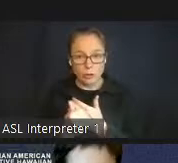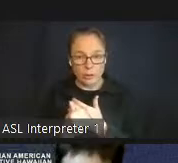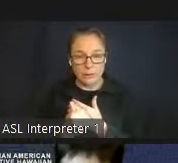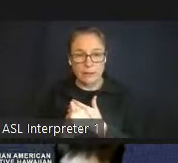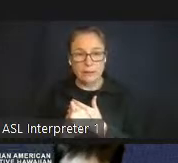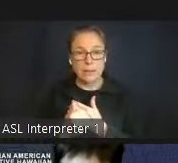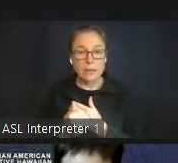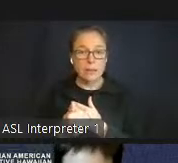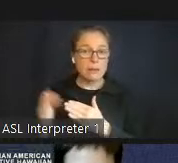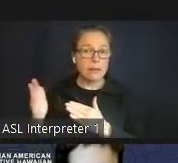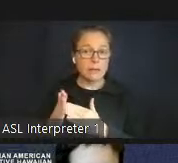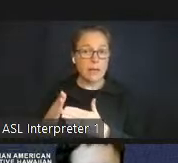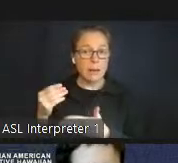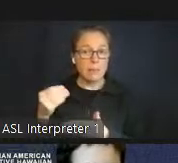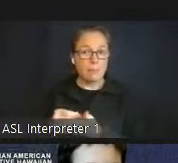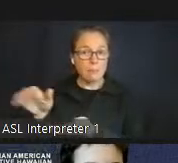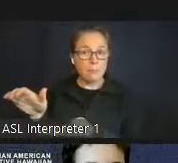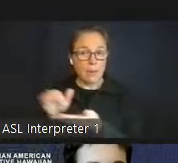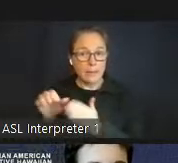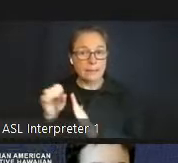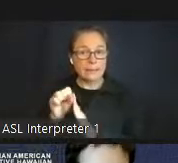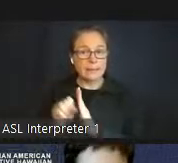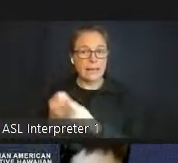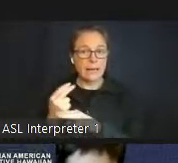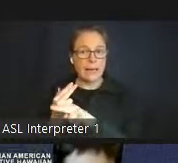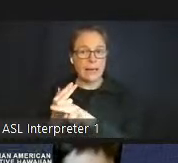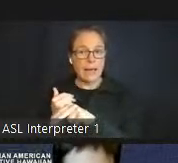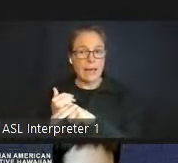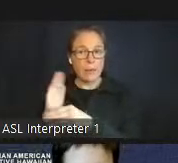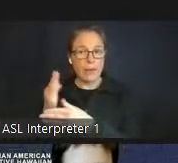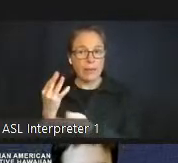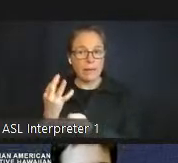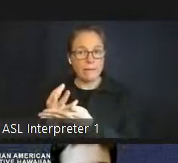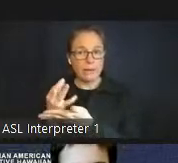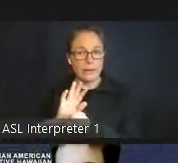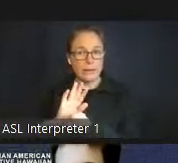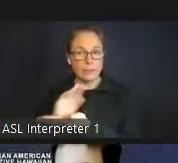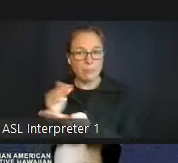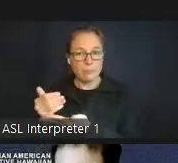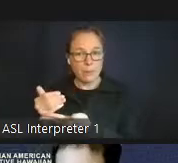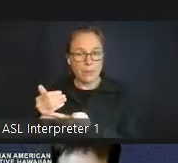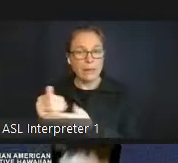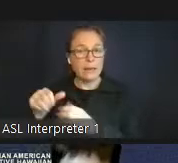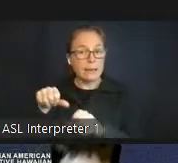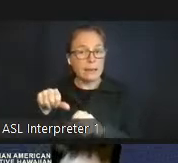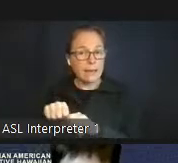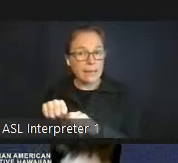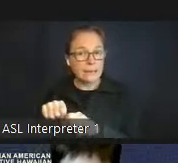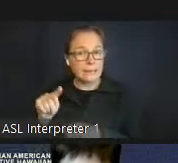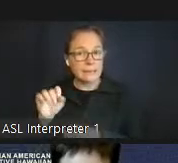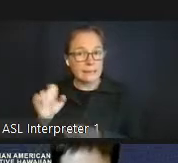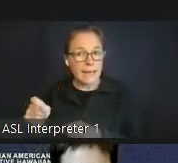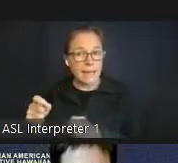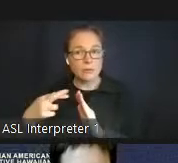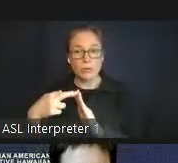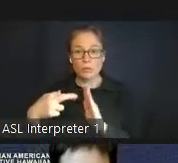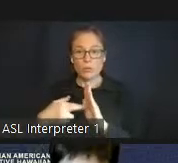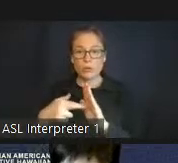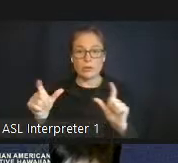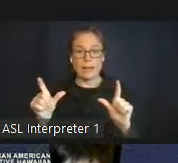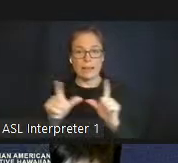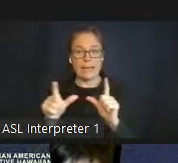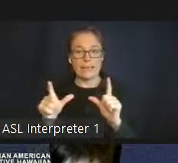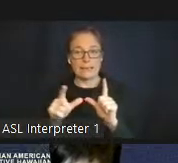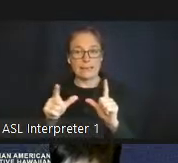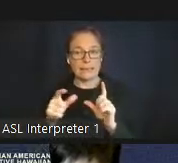this fund is state highway fund dollars that includes state gas tax, registration fees, license